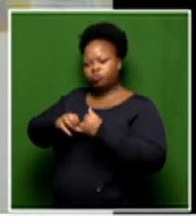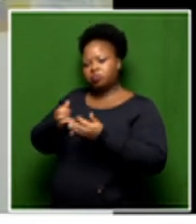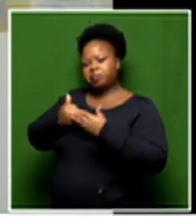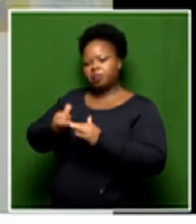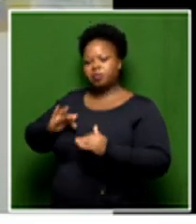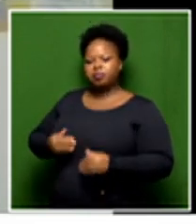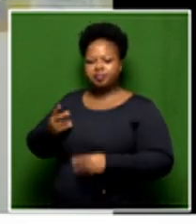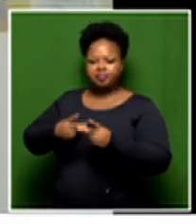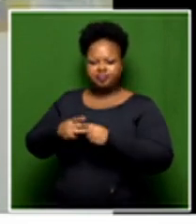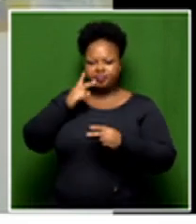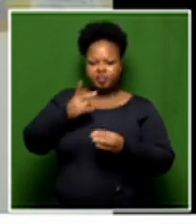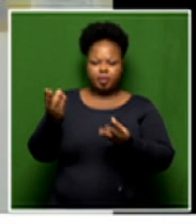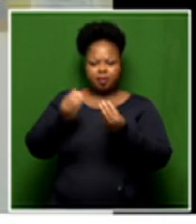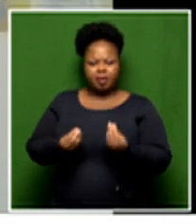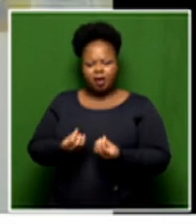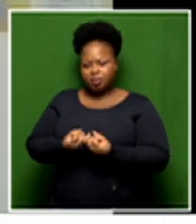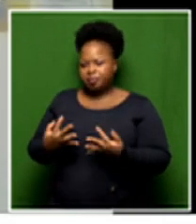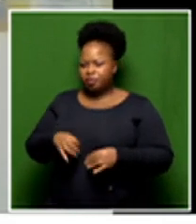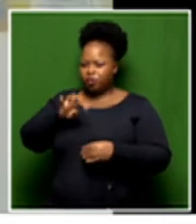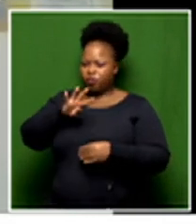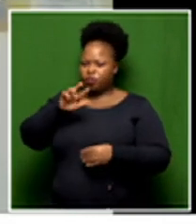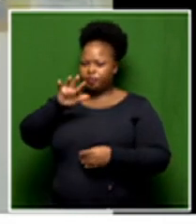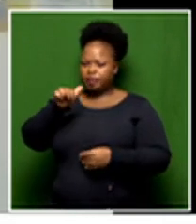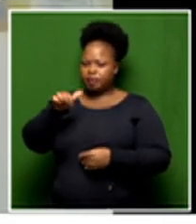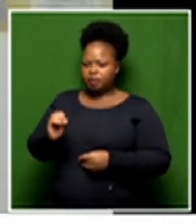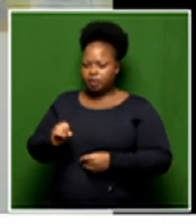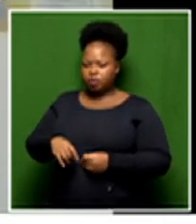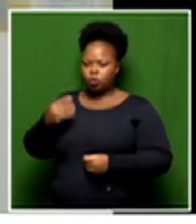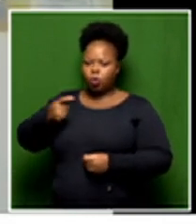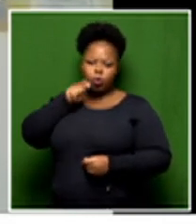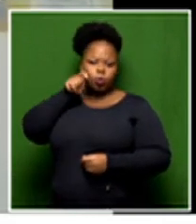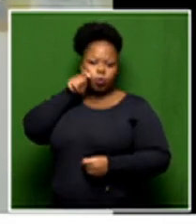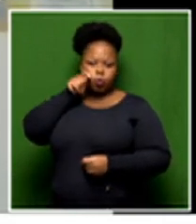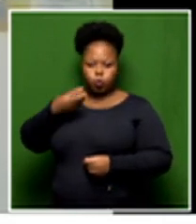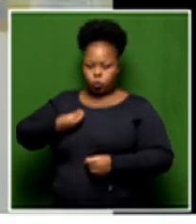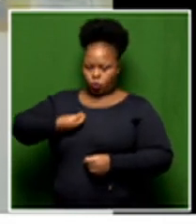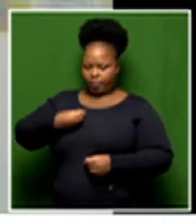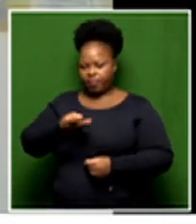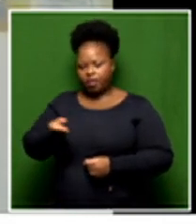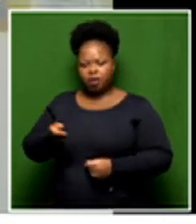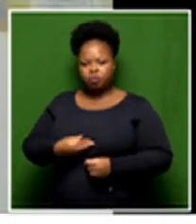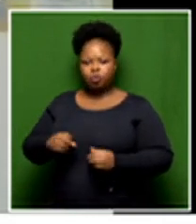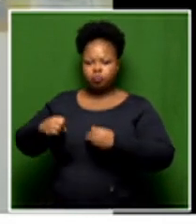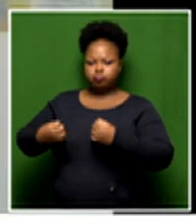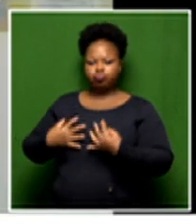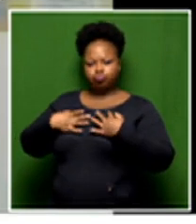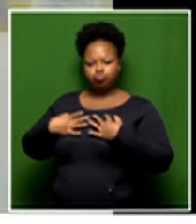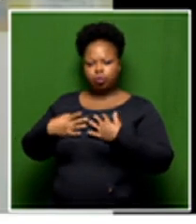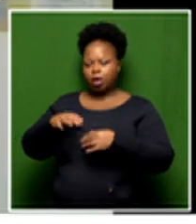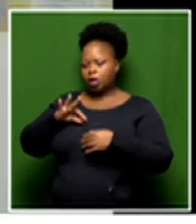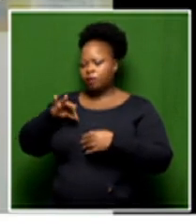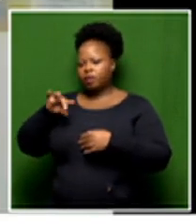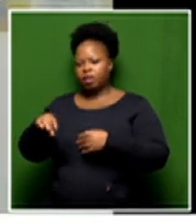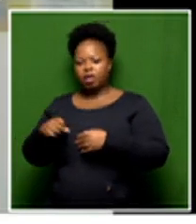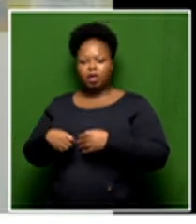at the figures where you have about 460 adolescent girls who become HIV infected each day. If you